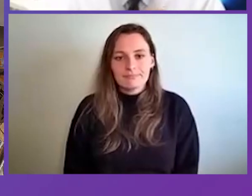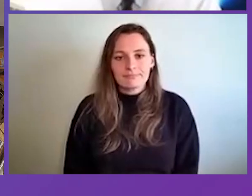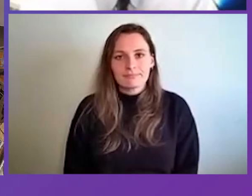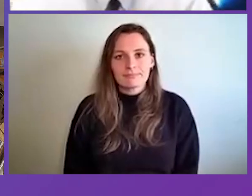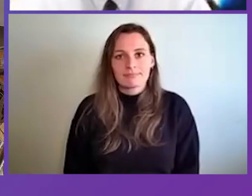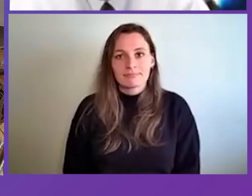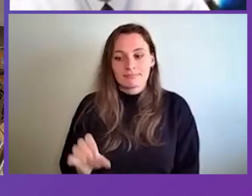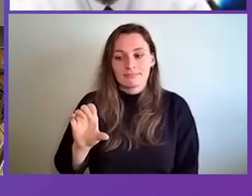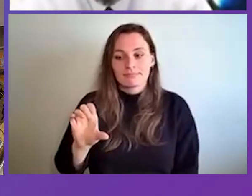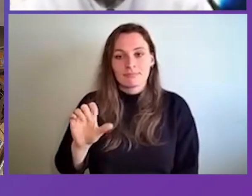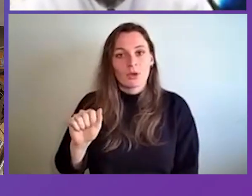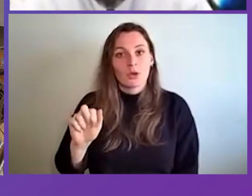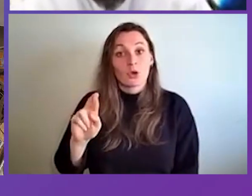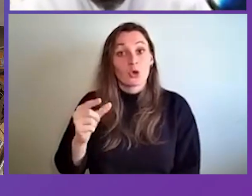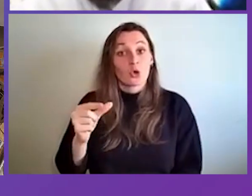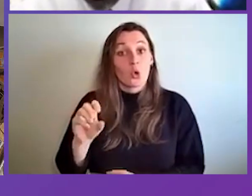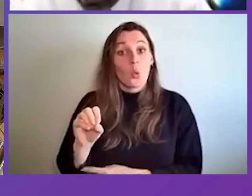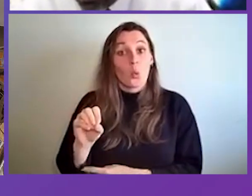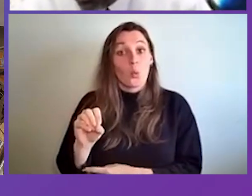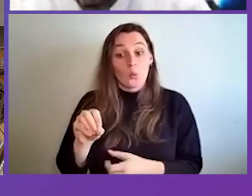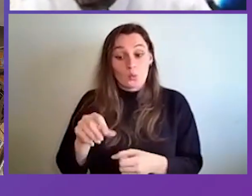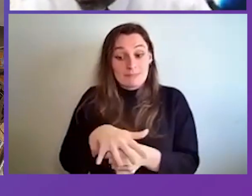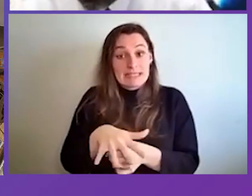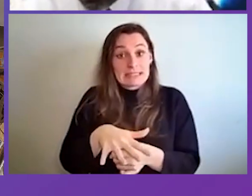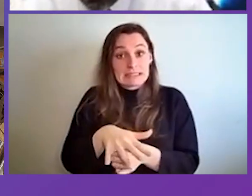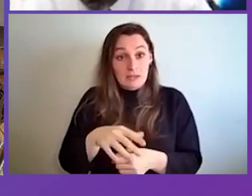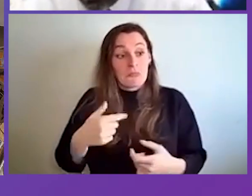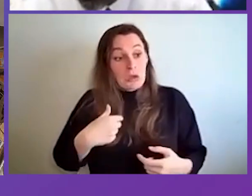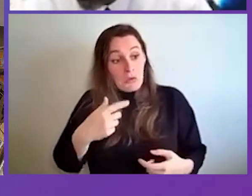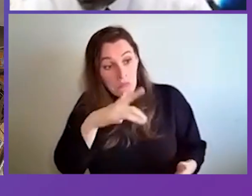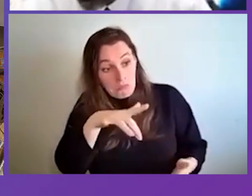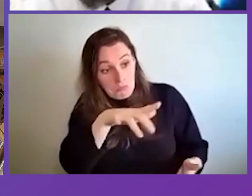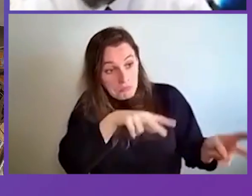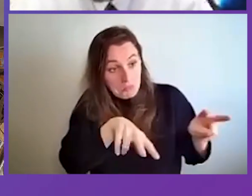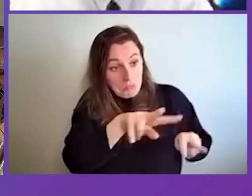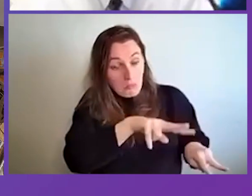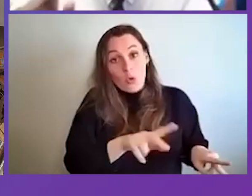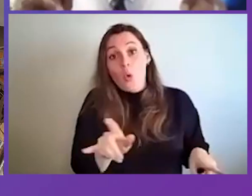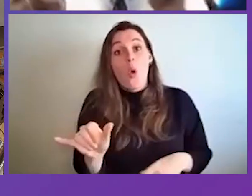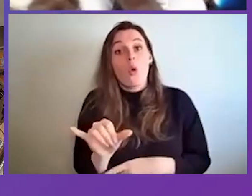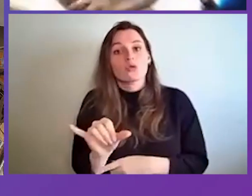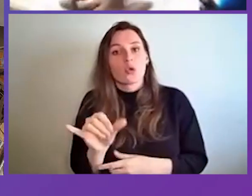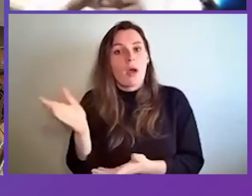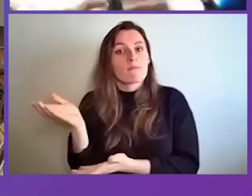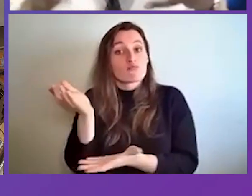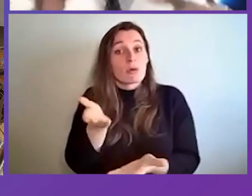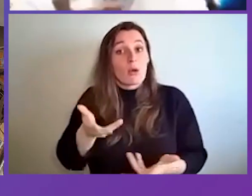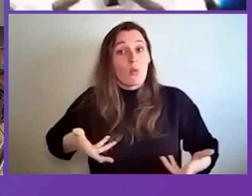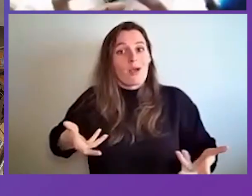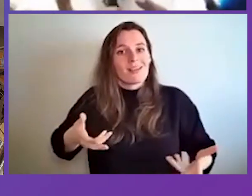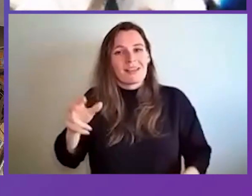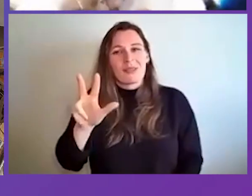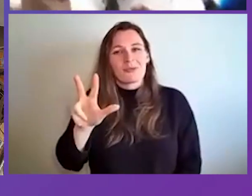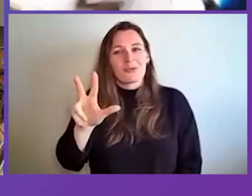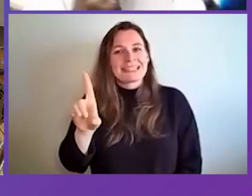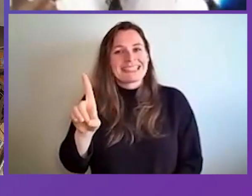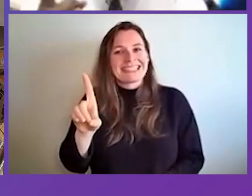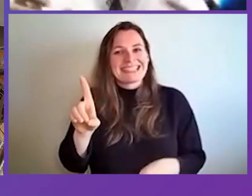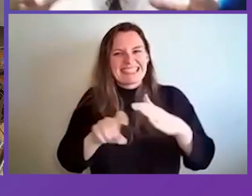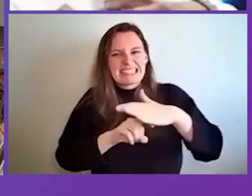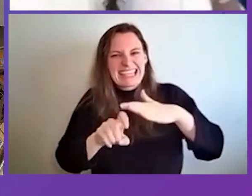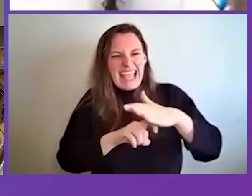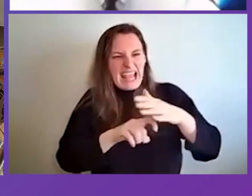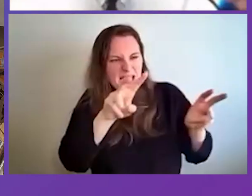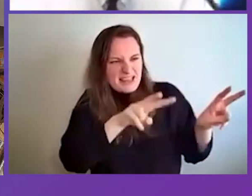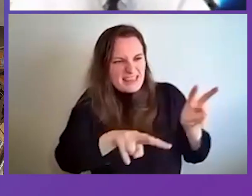spaces, we brought a 3D scanner. This is a laser scanner that sort of spins around when we set it down in a given spot. It spins